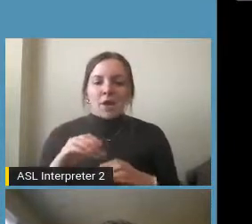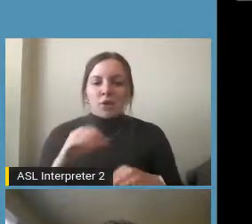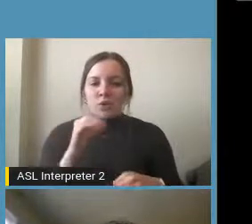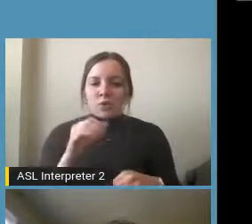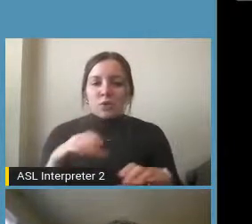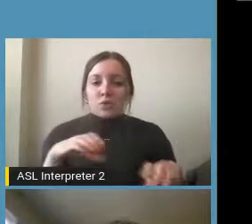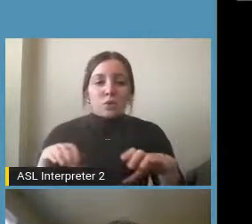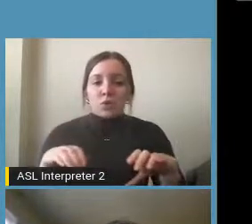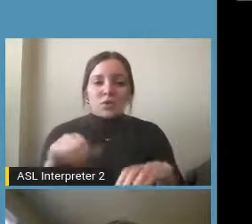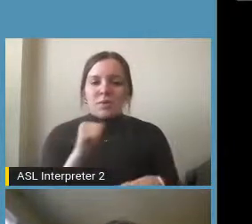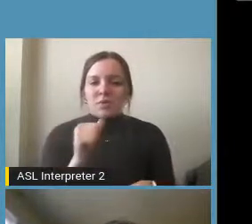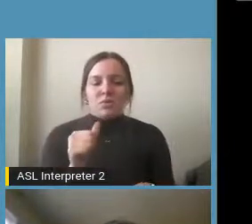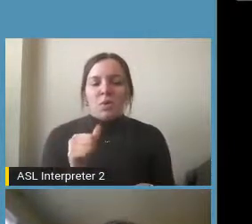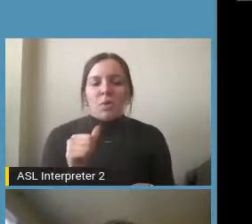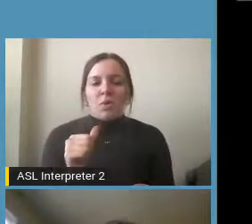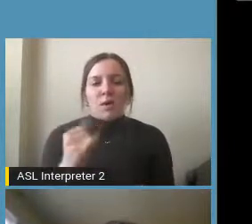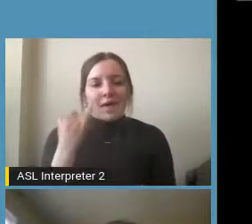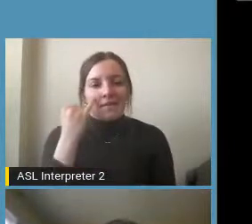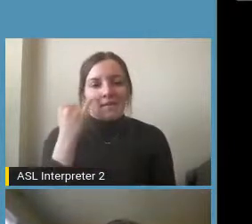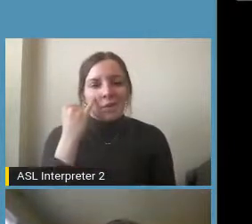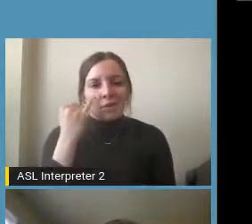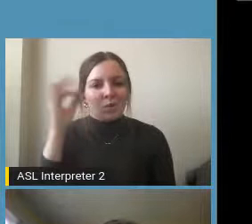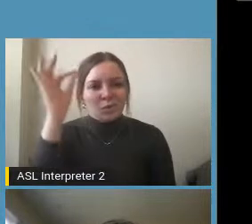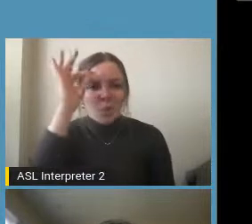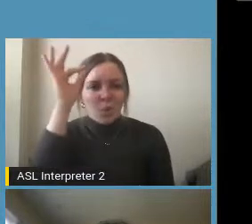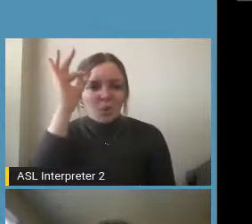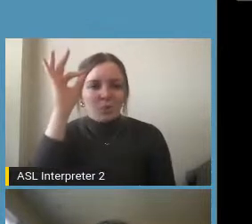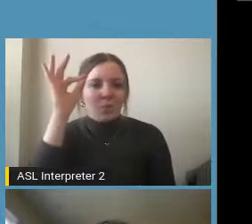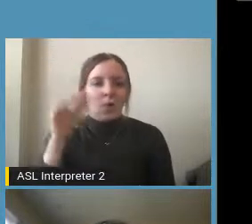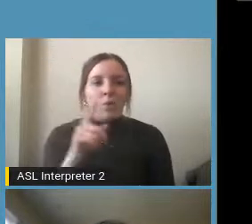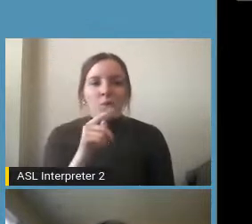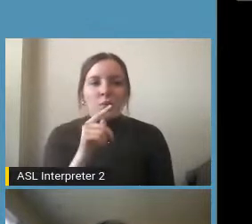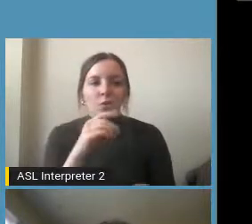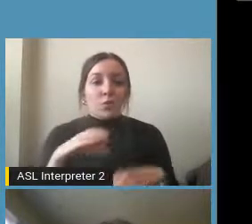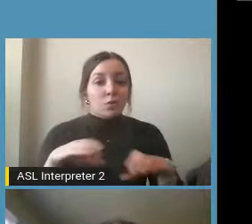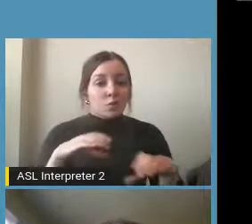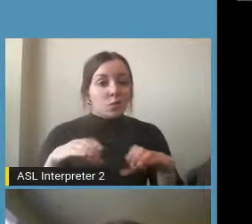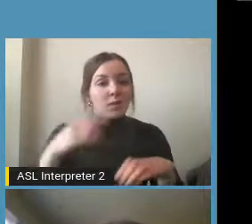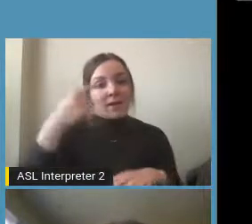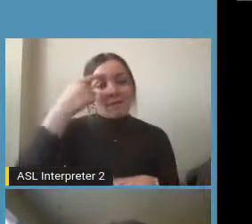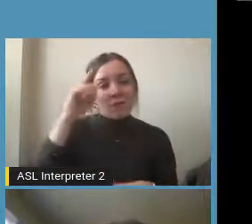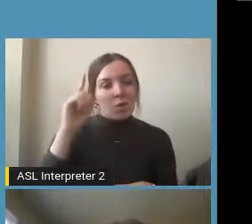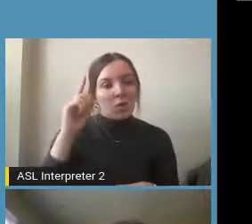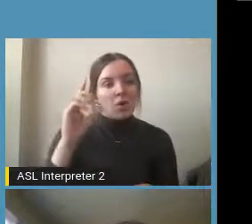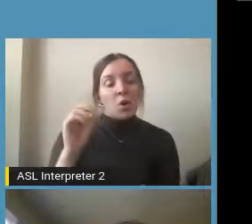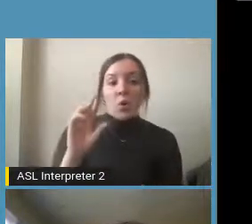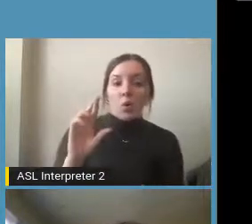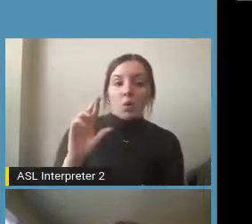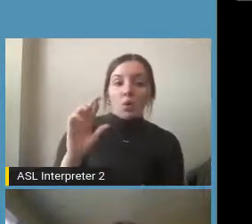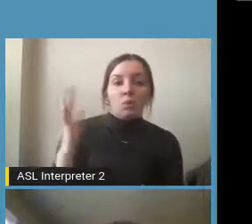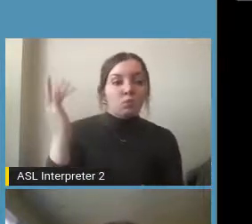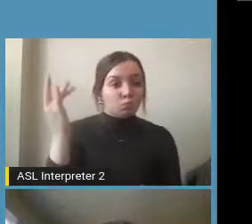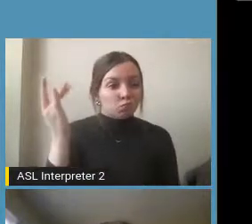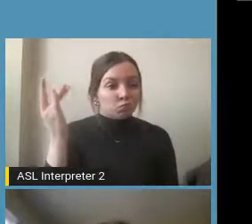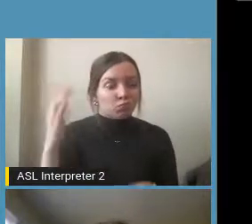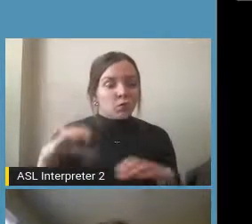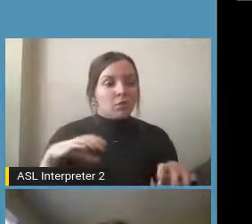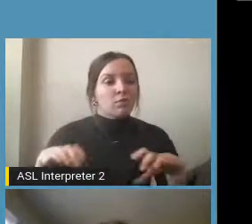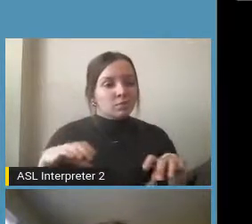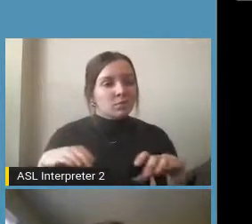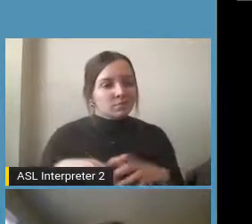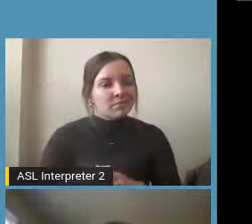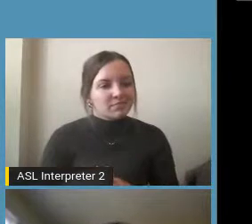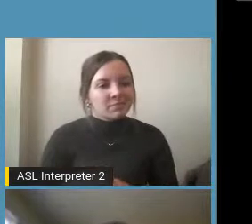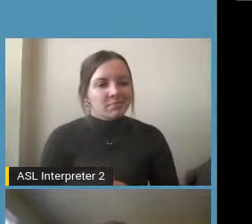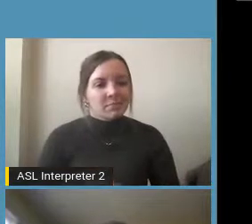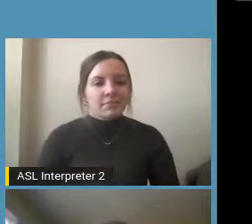the differences in how we can scan an object in one way and deliver one type of the data, and